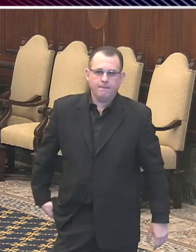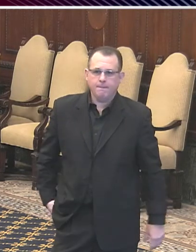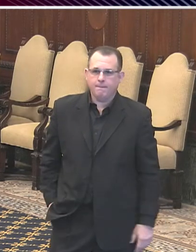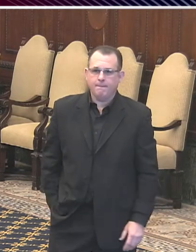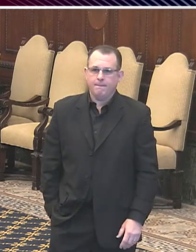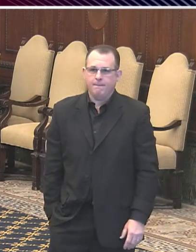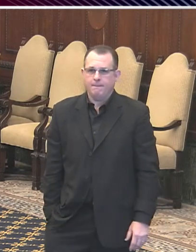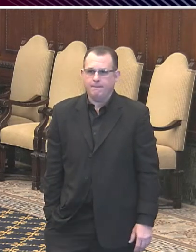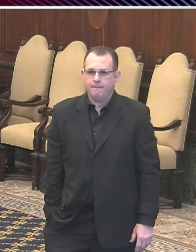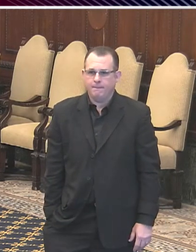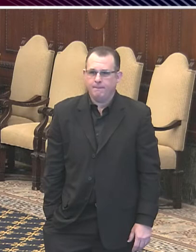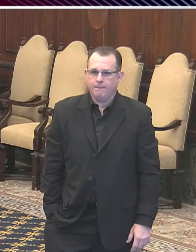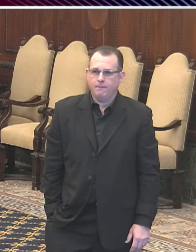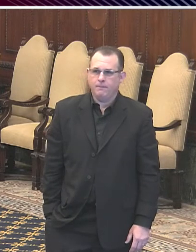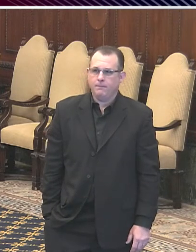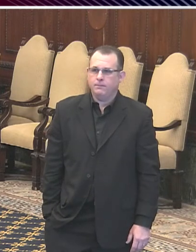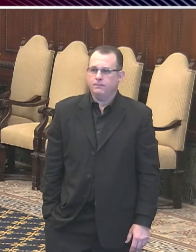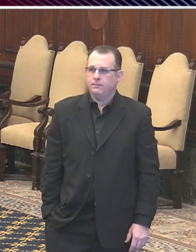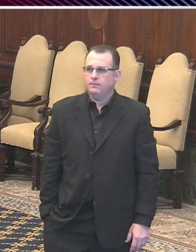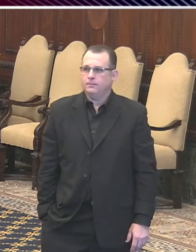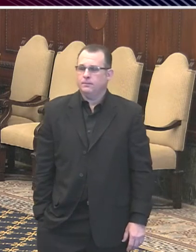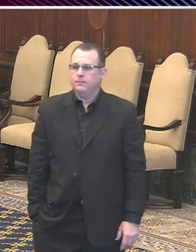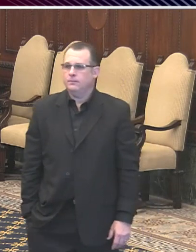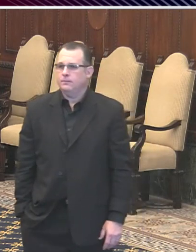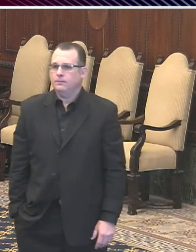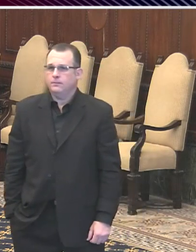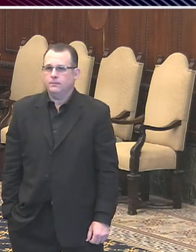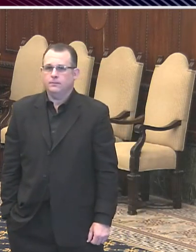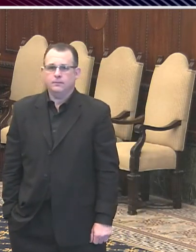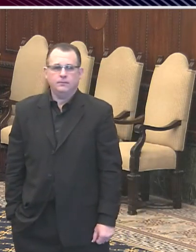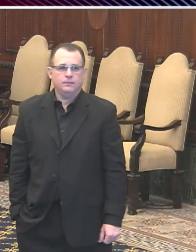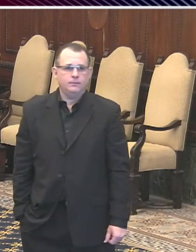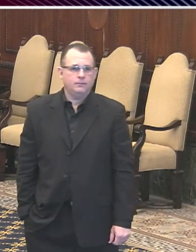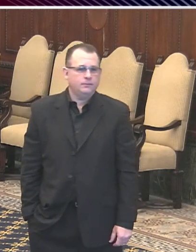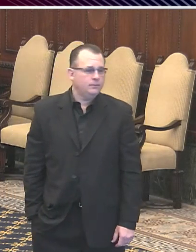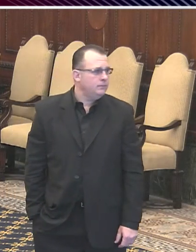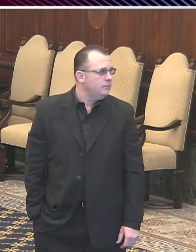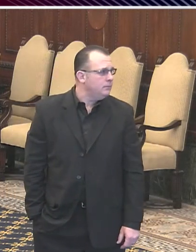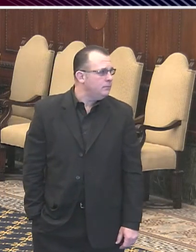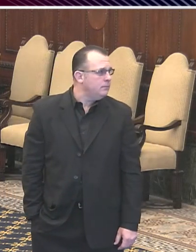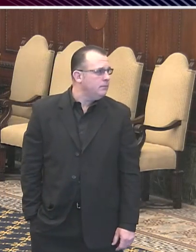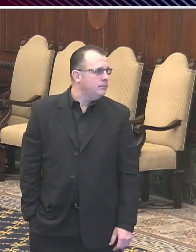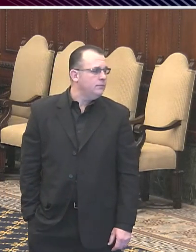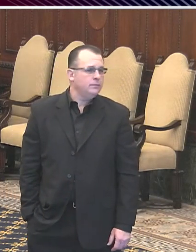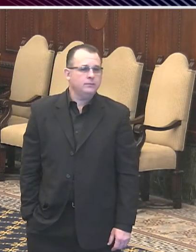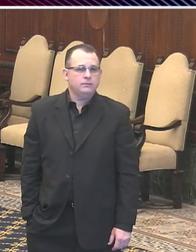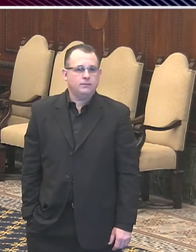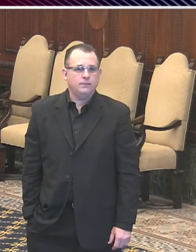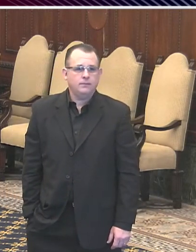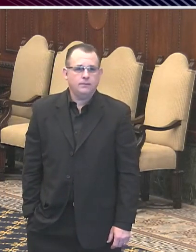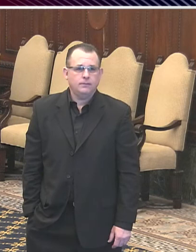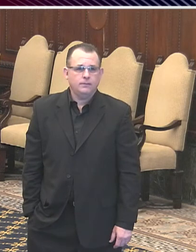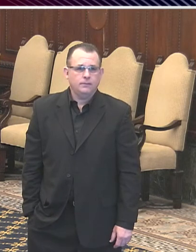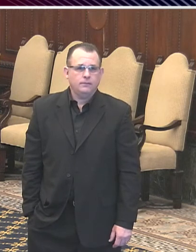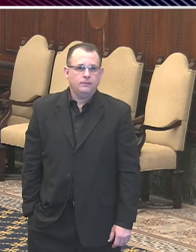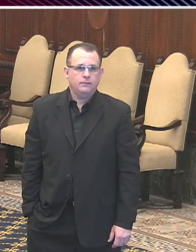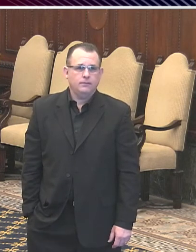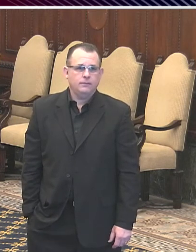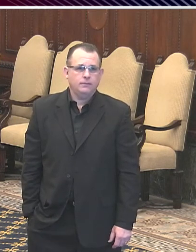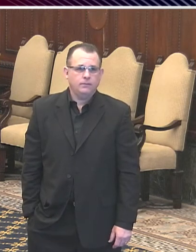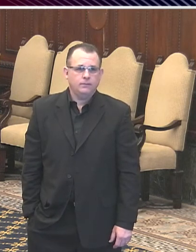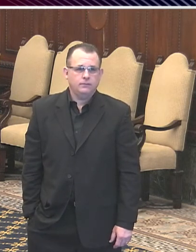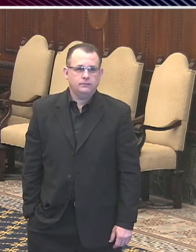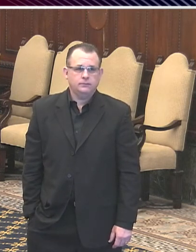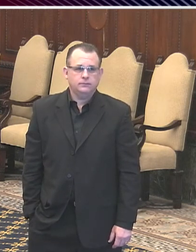hemos emitido guías y directrices a todos los empleados, aquellos que están involucrados con la salud pública y la seguridad pública y aquellos que no,